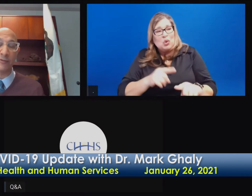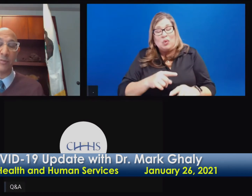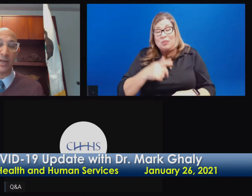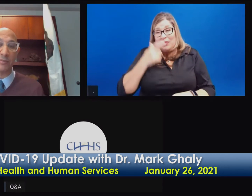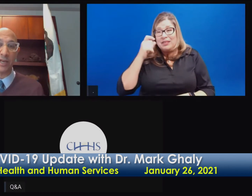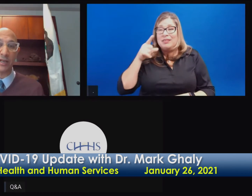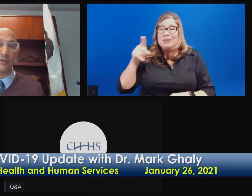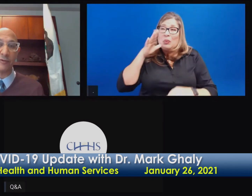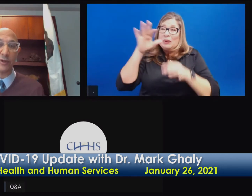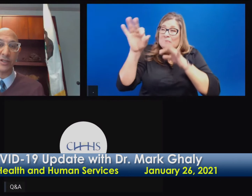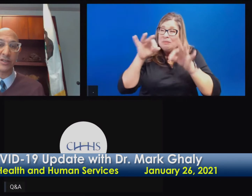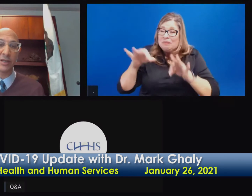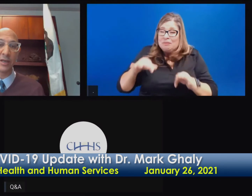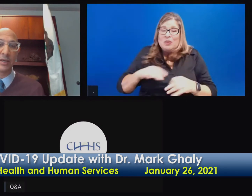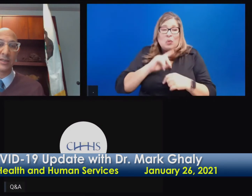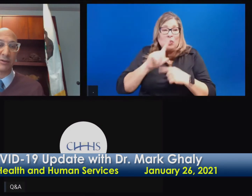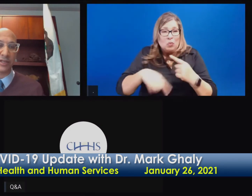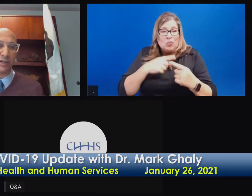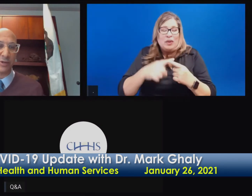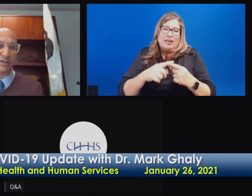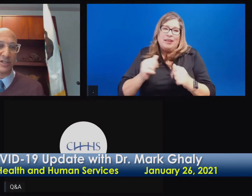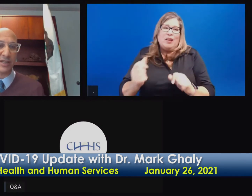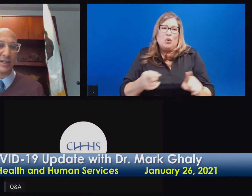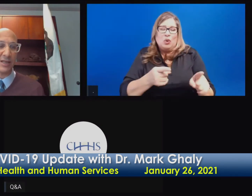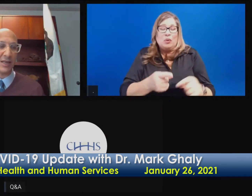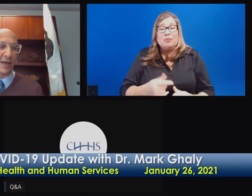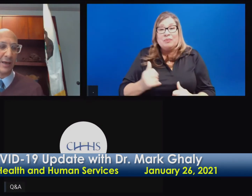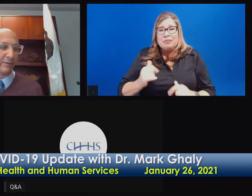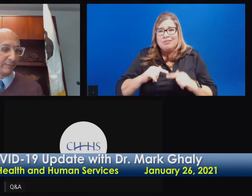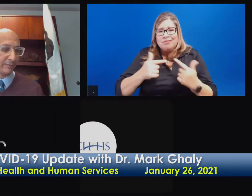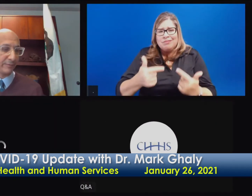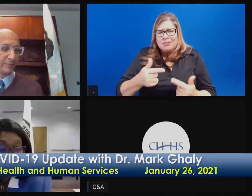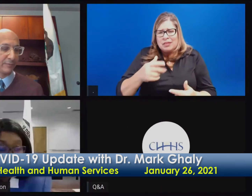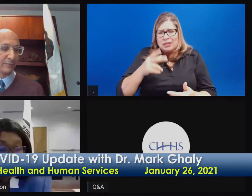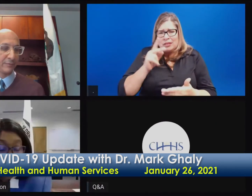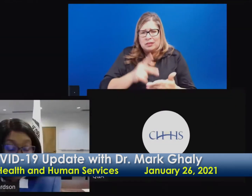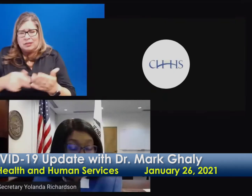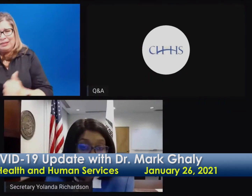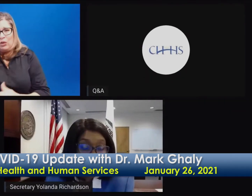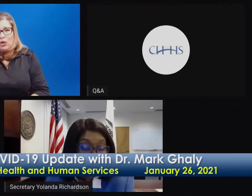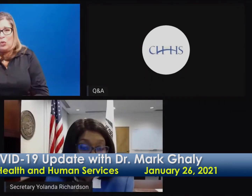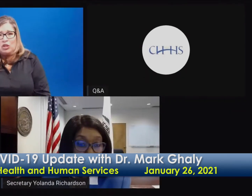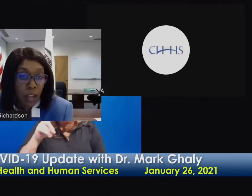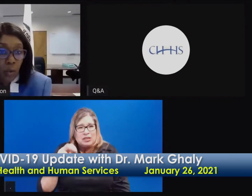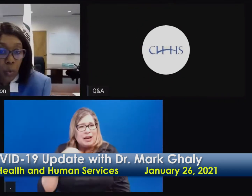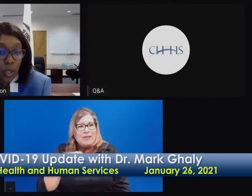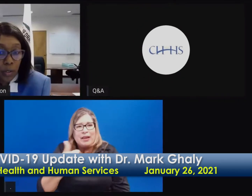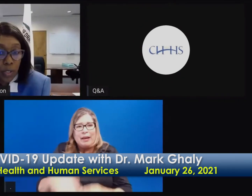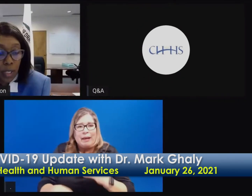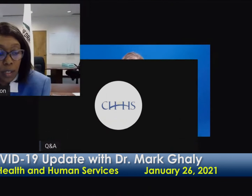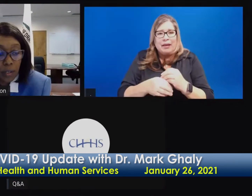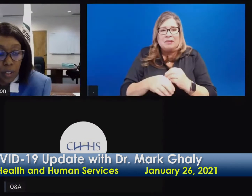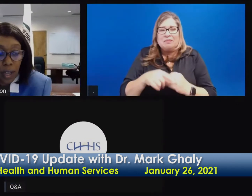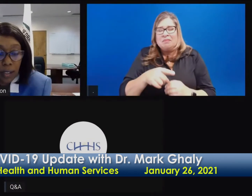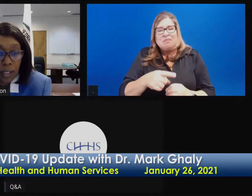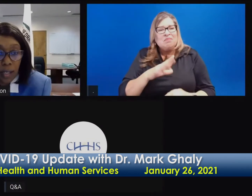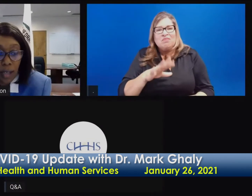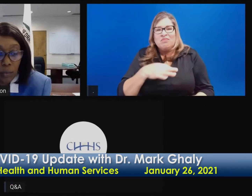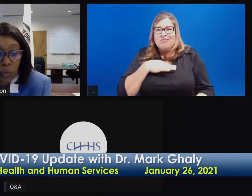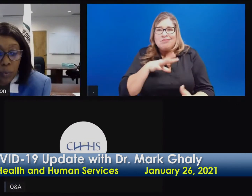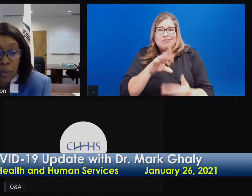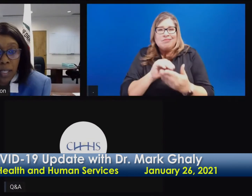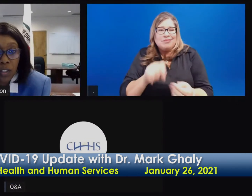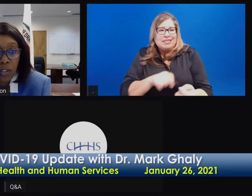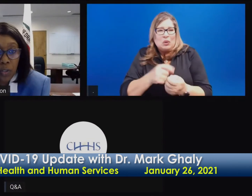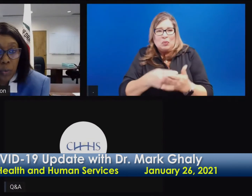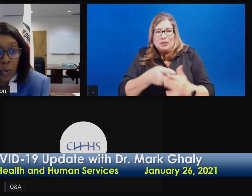the when for many, many Californians. Secretary Richardson, anything to add? I would just, um, echo what you said, Dr. Galley, is